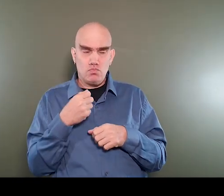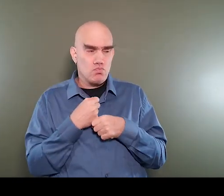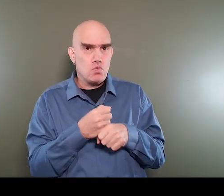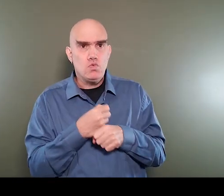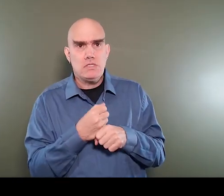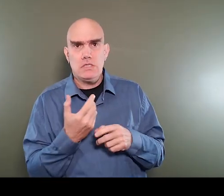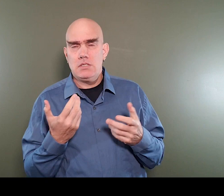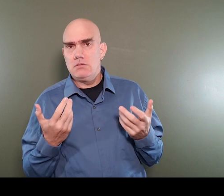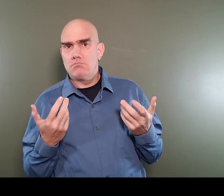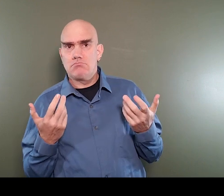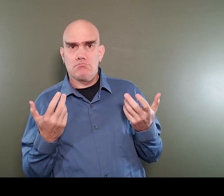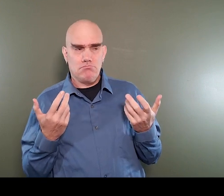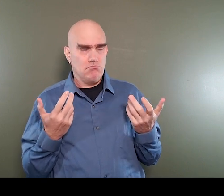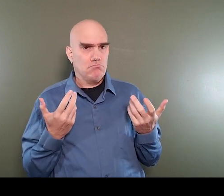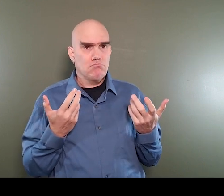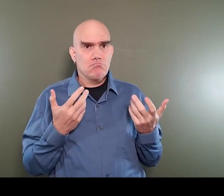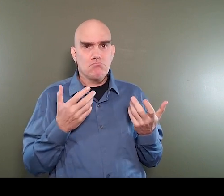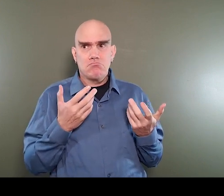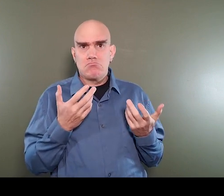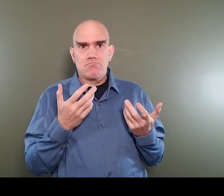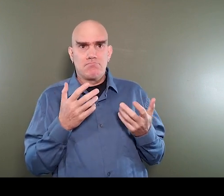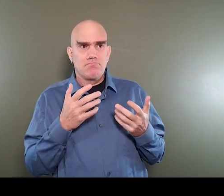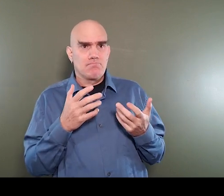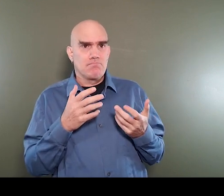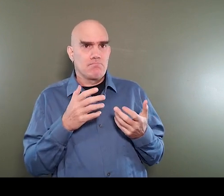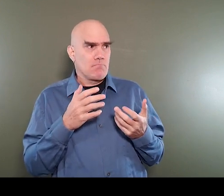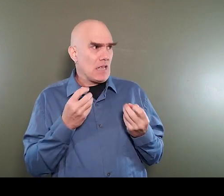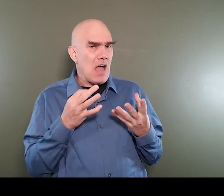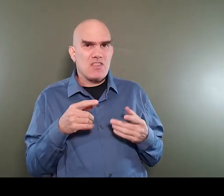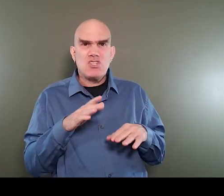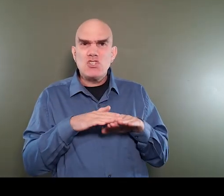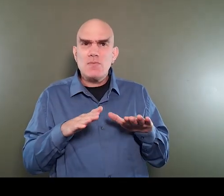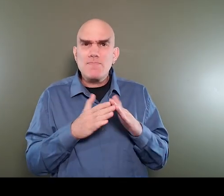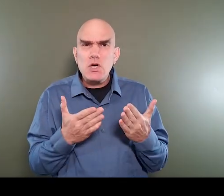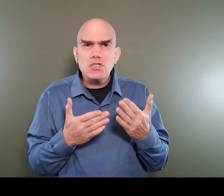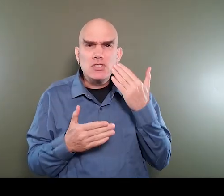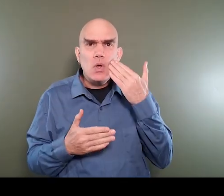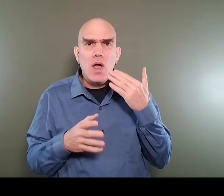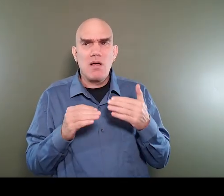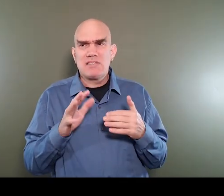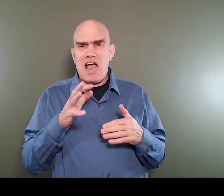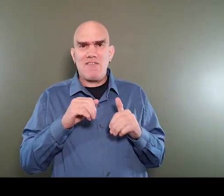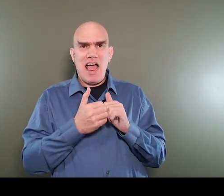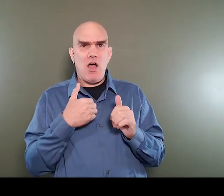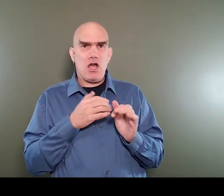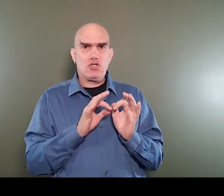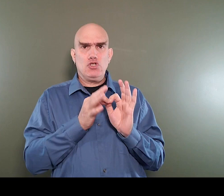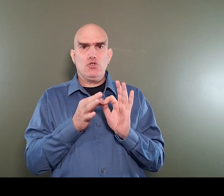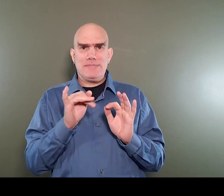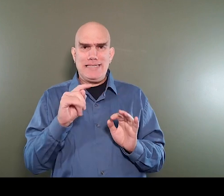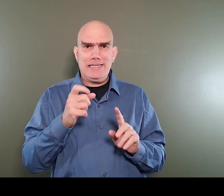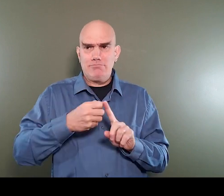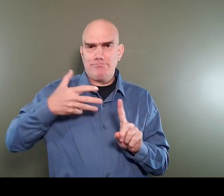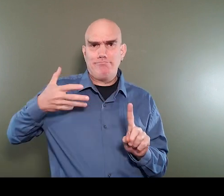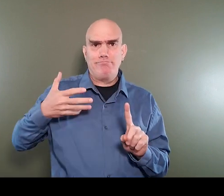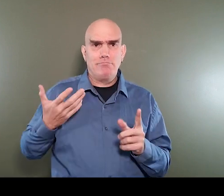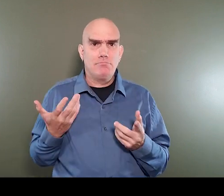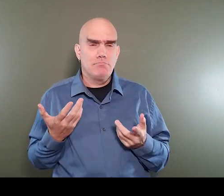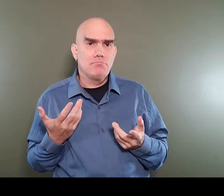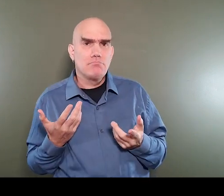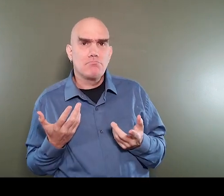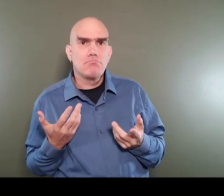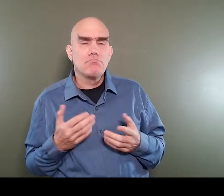I started working with her over that summer, producing a lot of these children's books. And it was kind